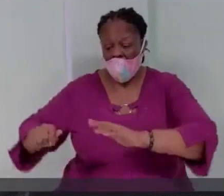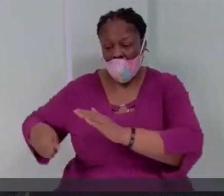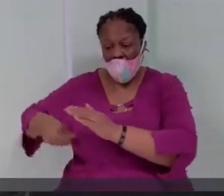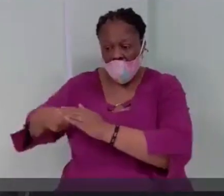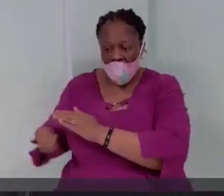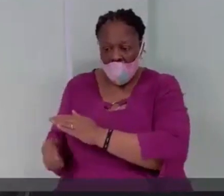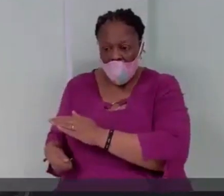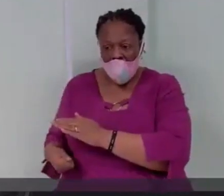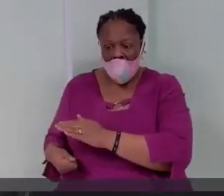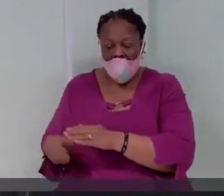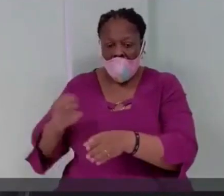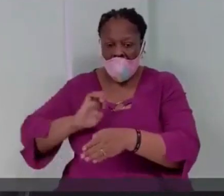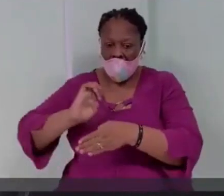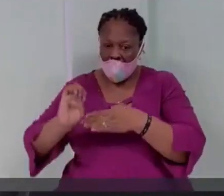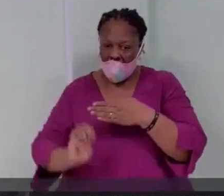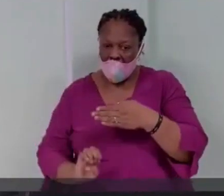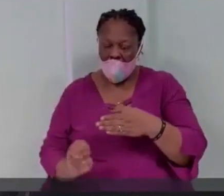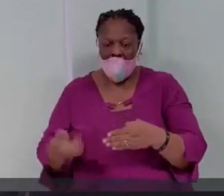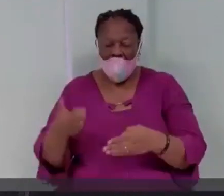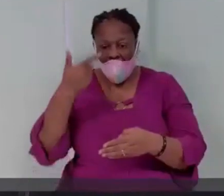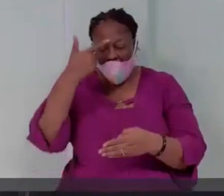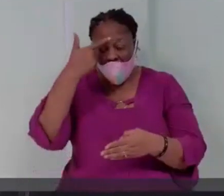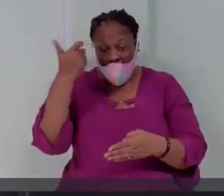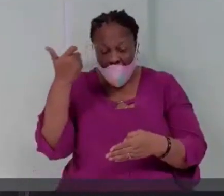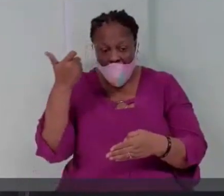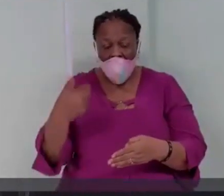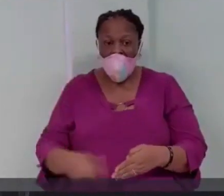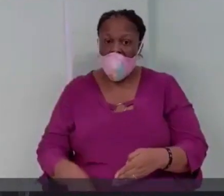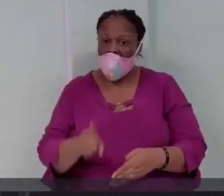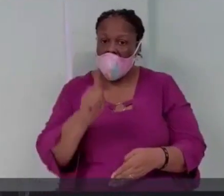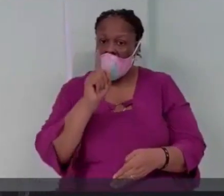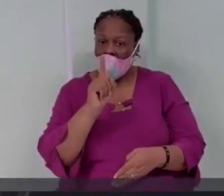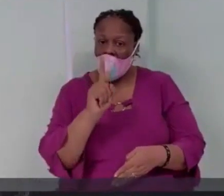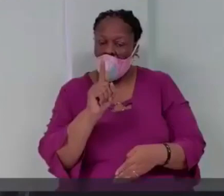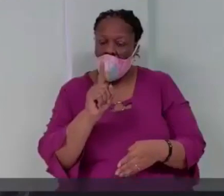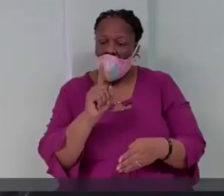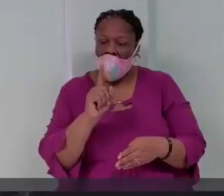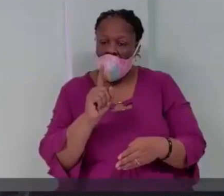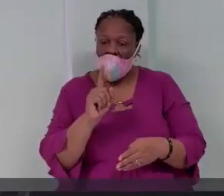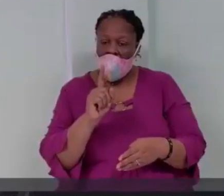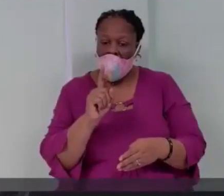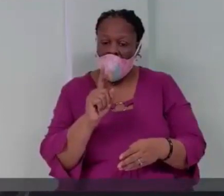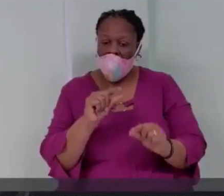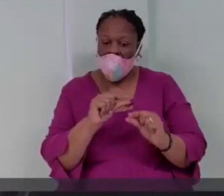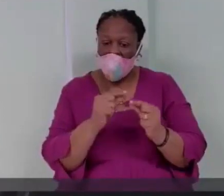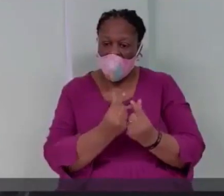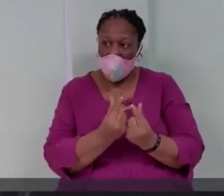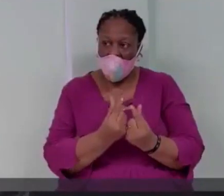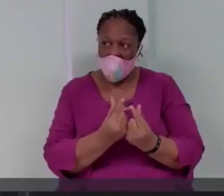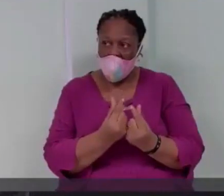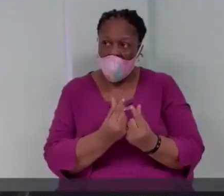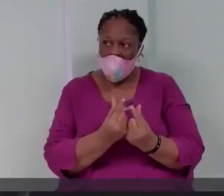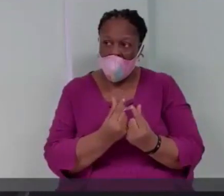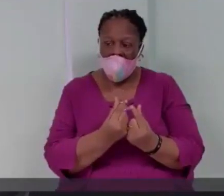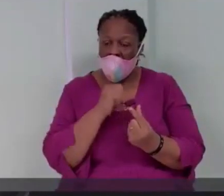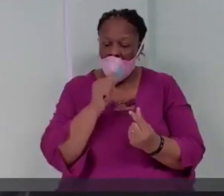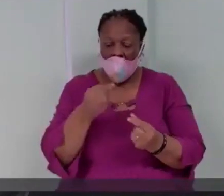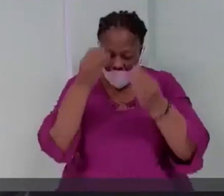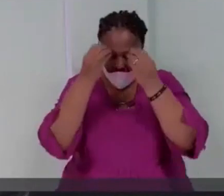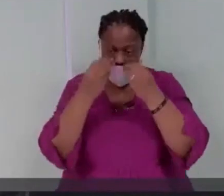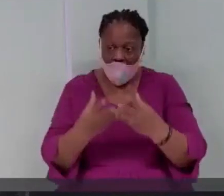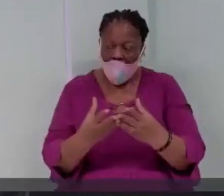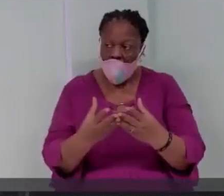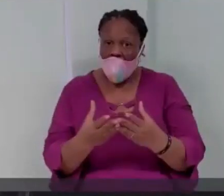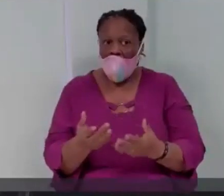this last weekend as a result of one of such lapses in adherence to the protocols. This